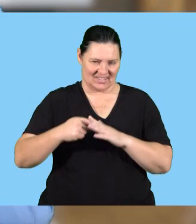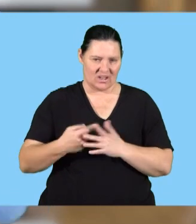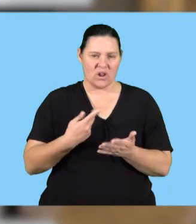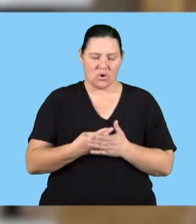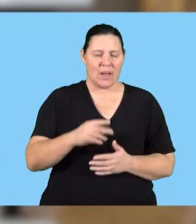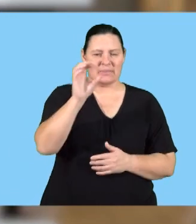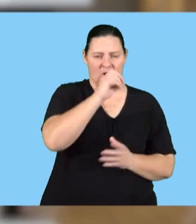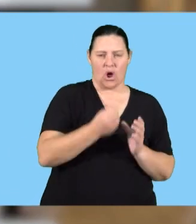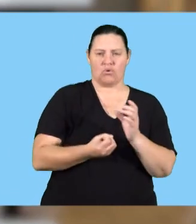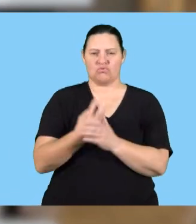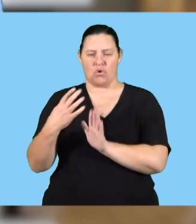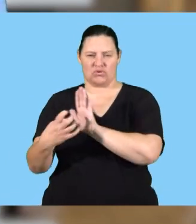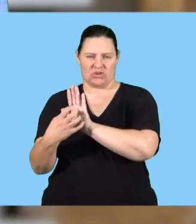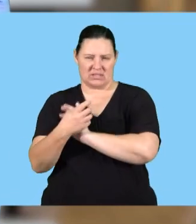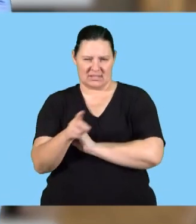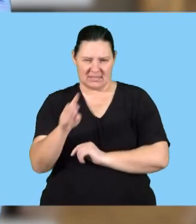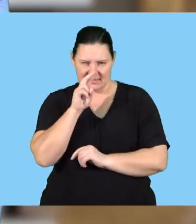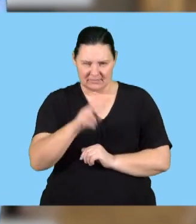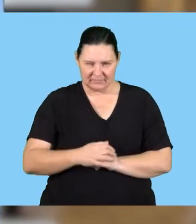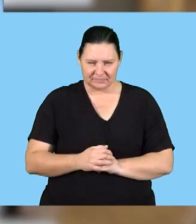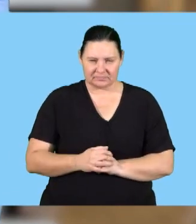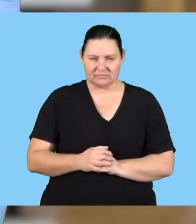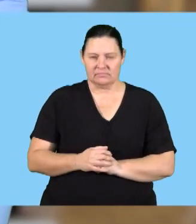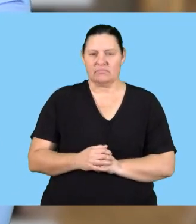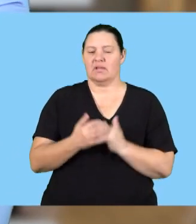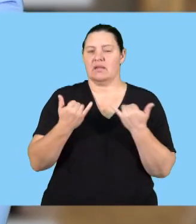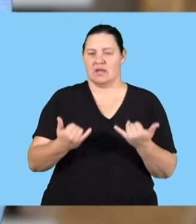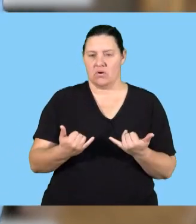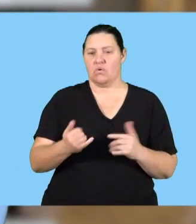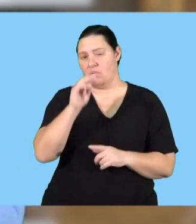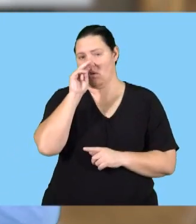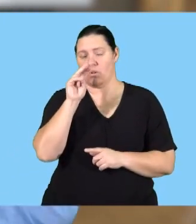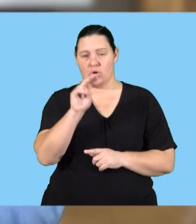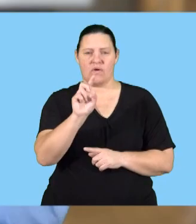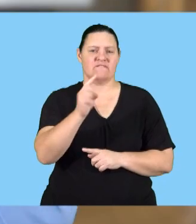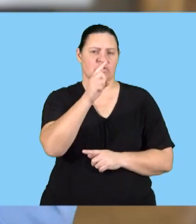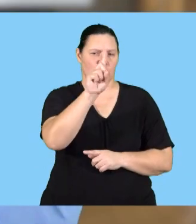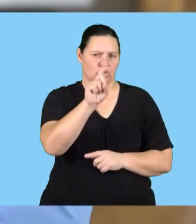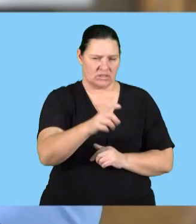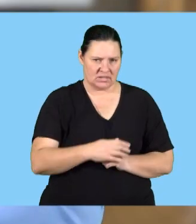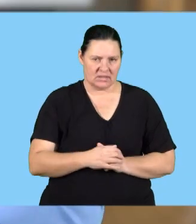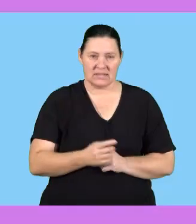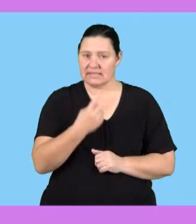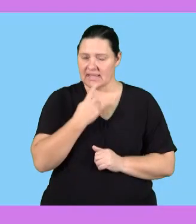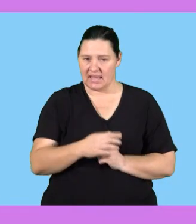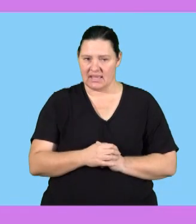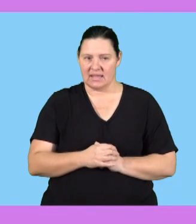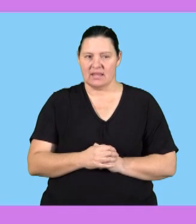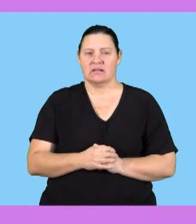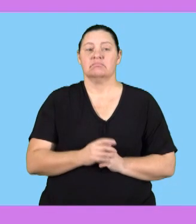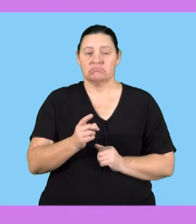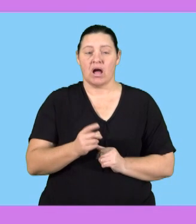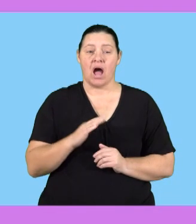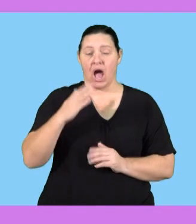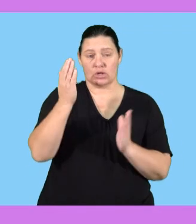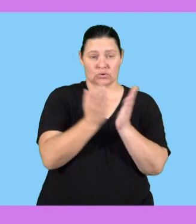and growth charts. Let's get straight to it. Okay, now let's quickly look at the first question. It says, Wieltefriede